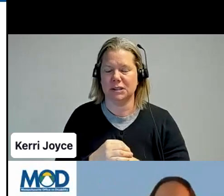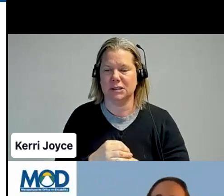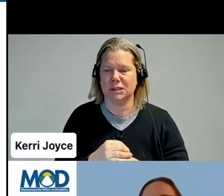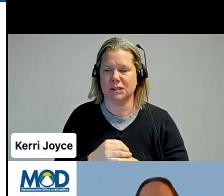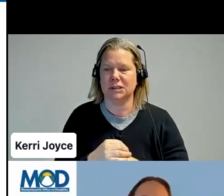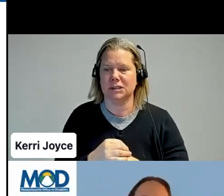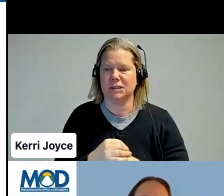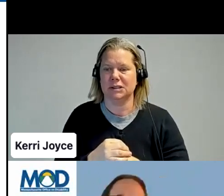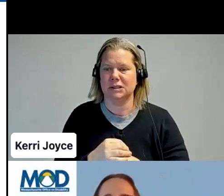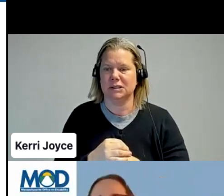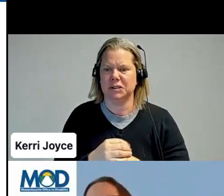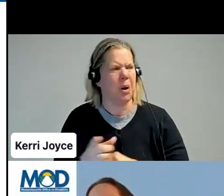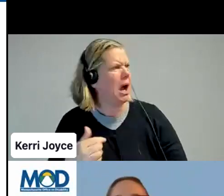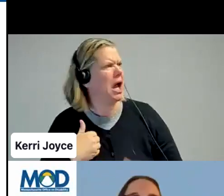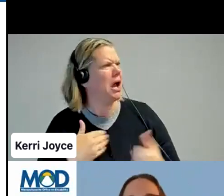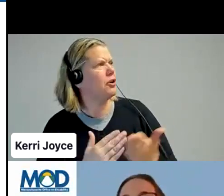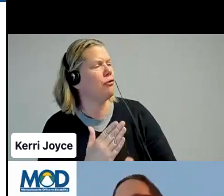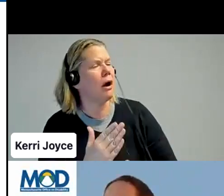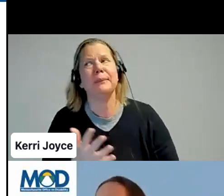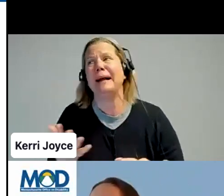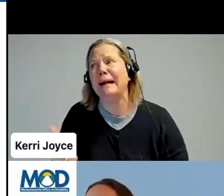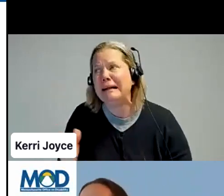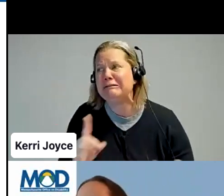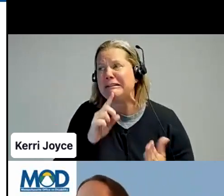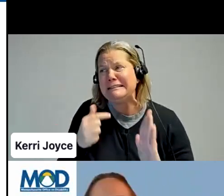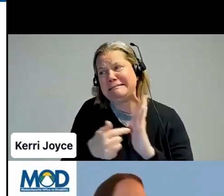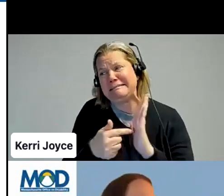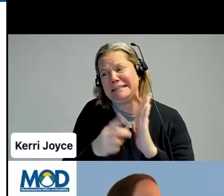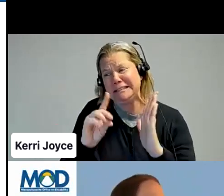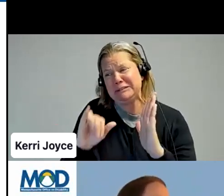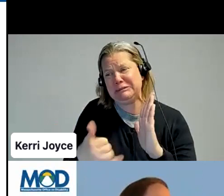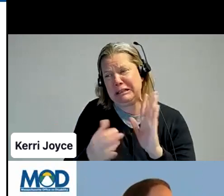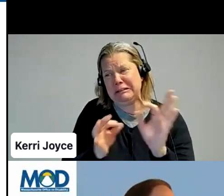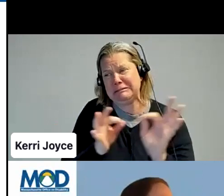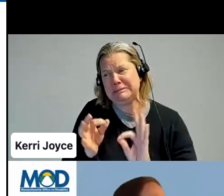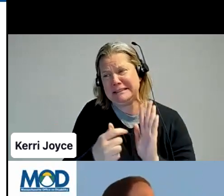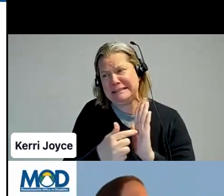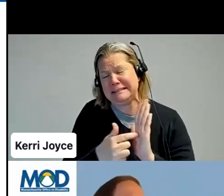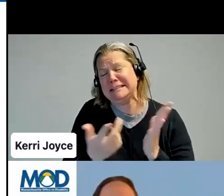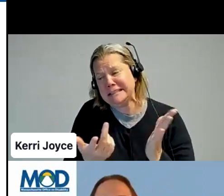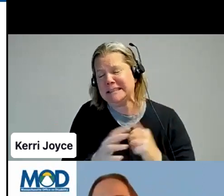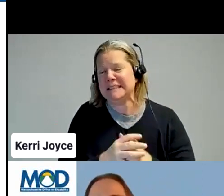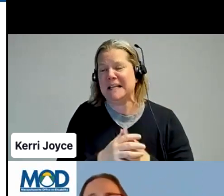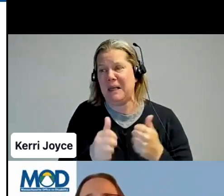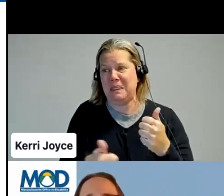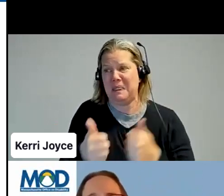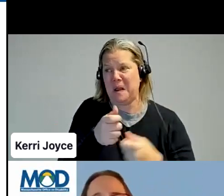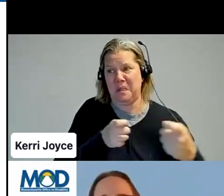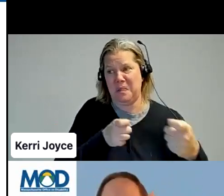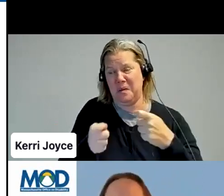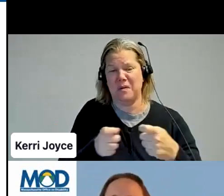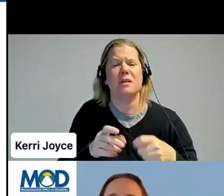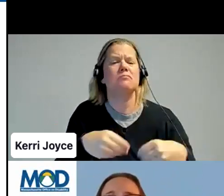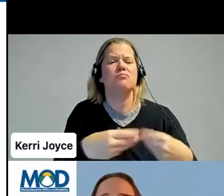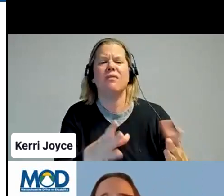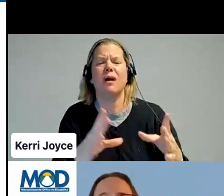have these rights. No, you don't. You can point to the authority, and I've given you links there